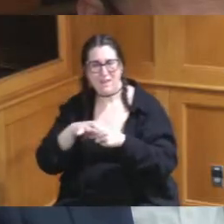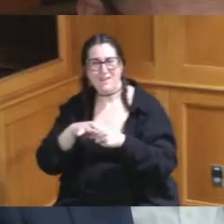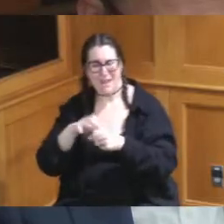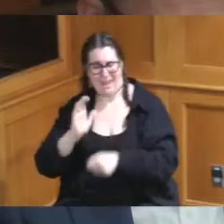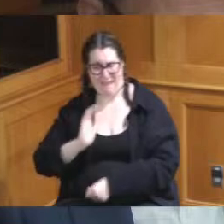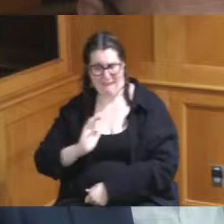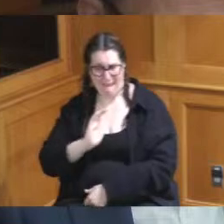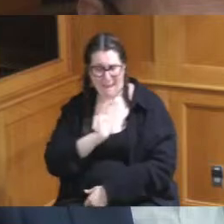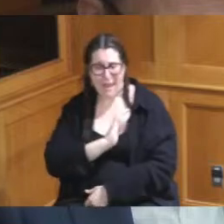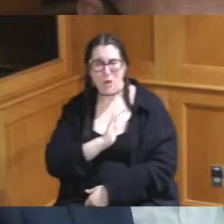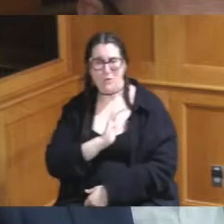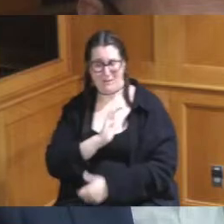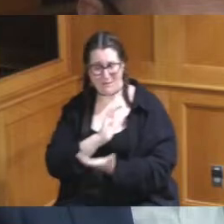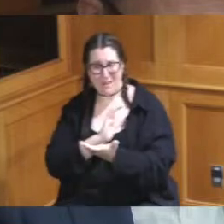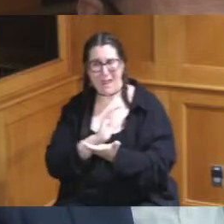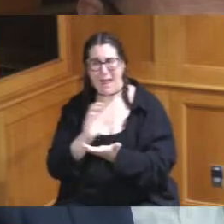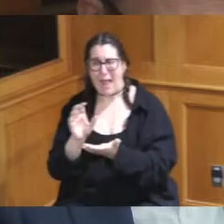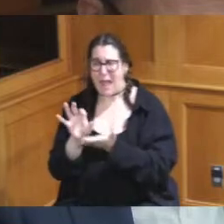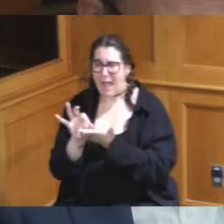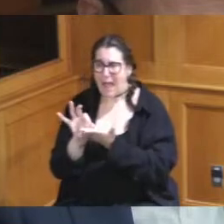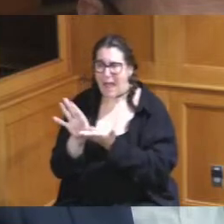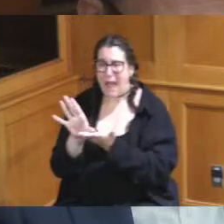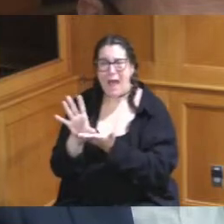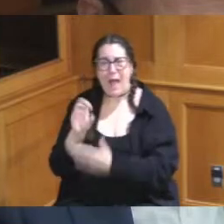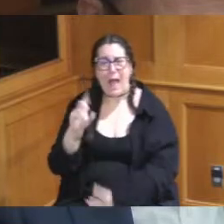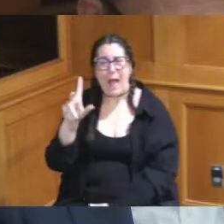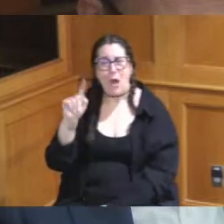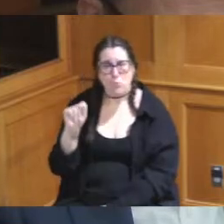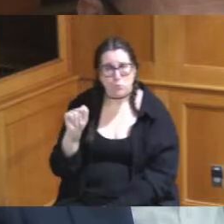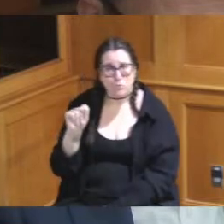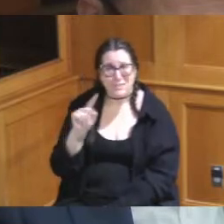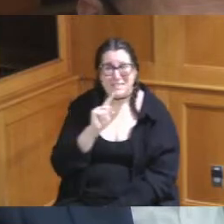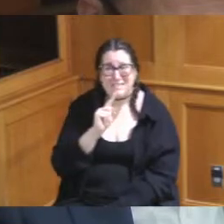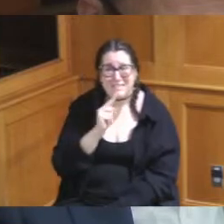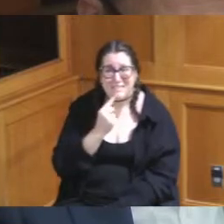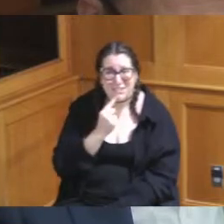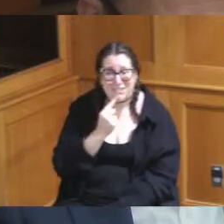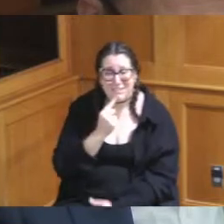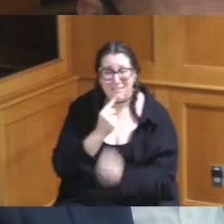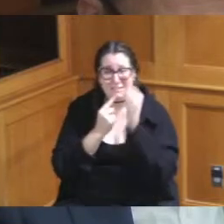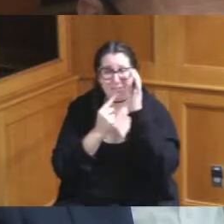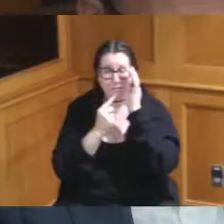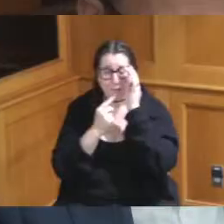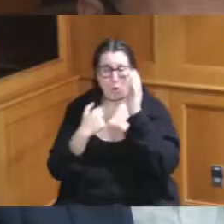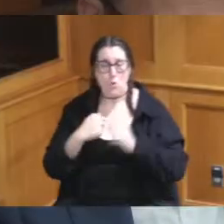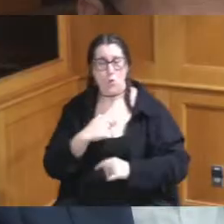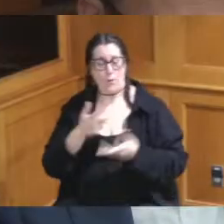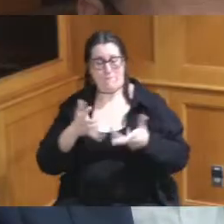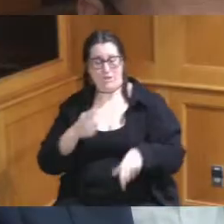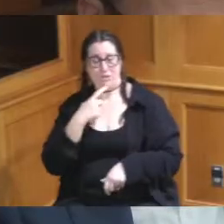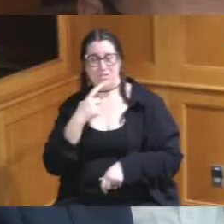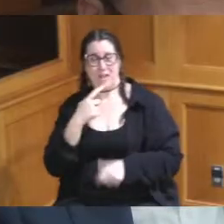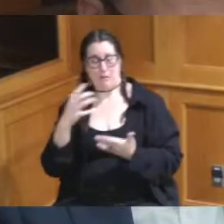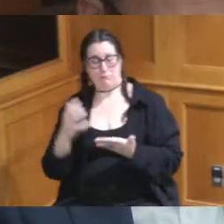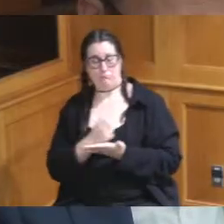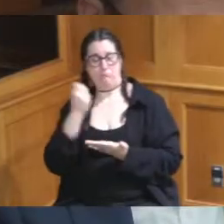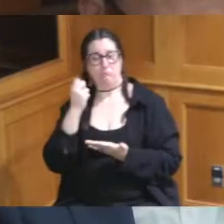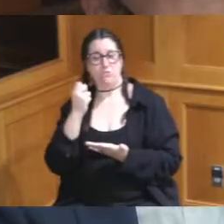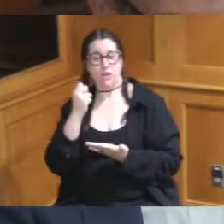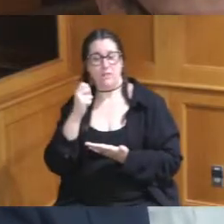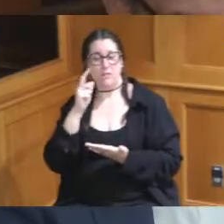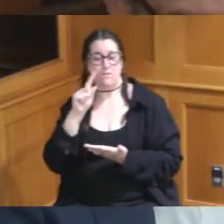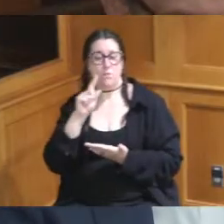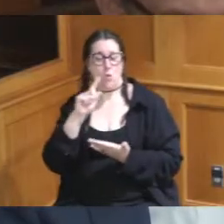commissioner out of office. That's how serious it was. And so we said this time we'd have a chance to try